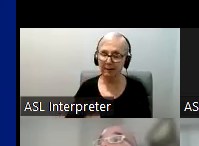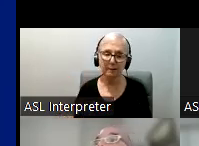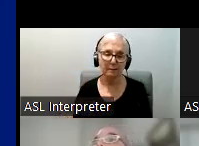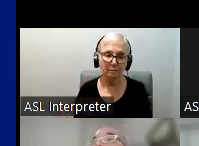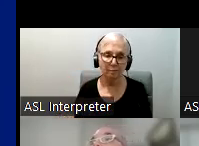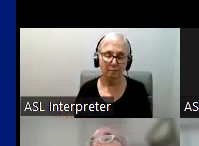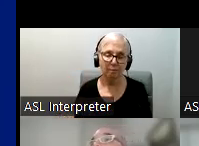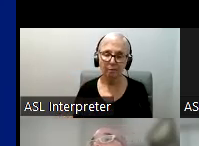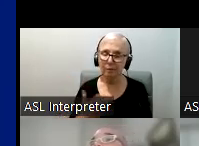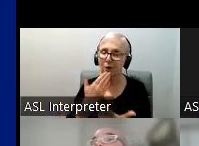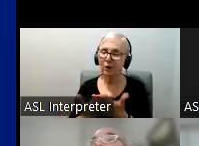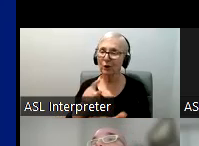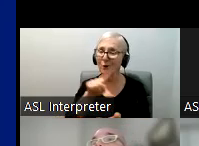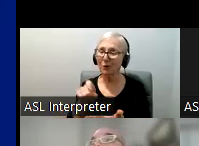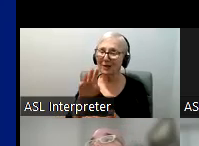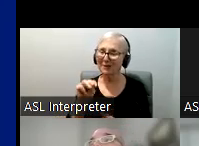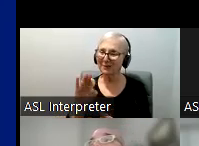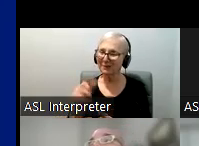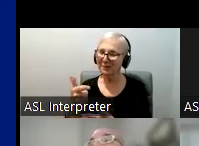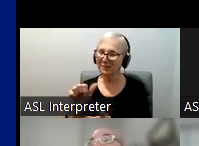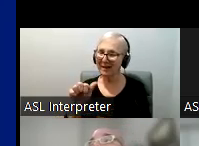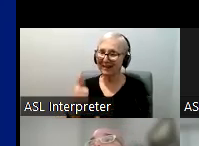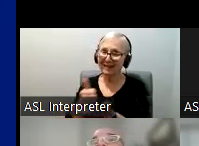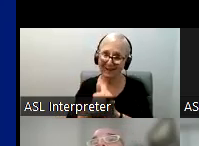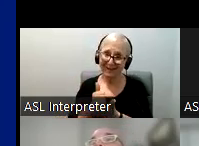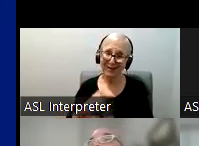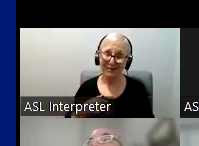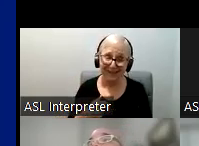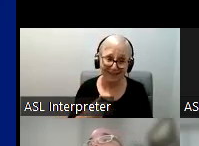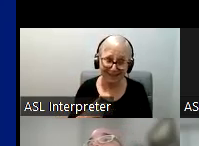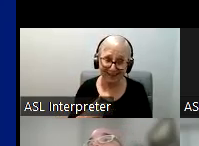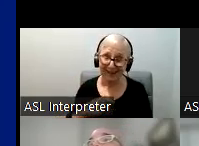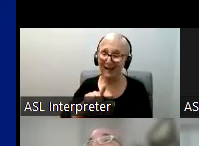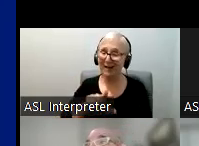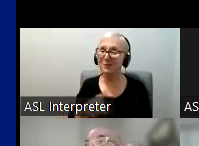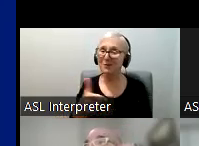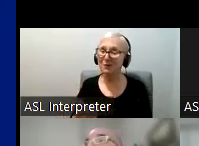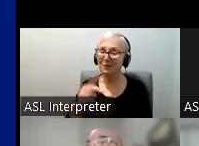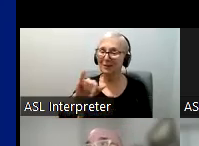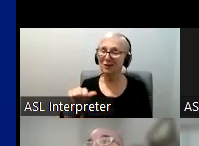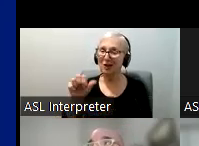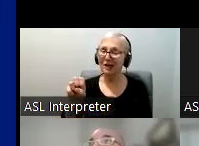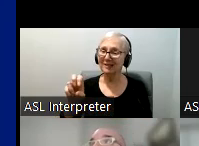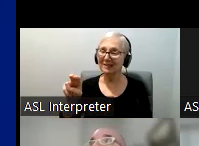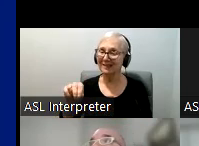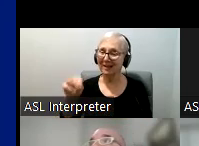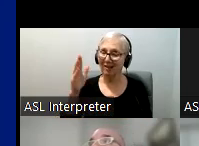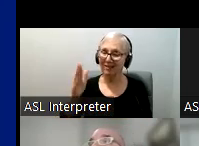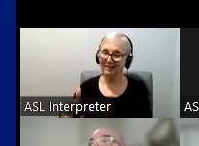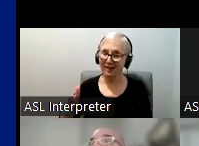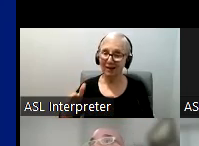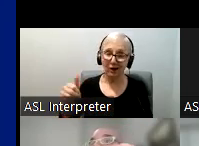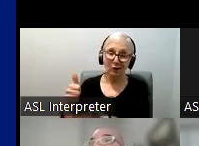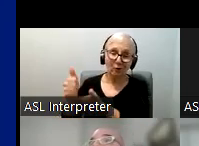Good question, Megan. Can you help me with this one? Yes, Technical difficulties. I'm messaging Jason on the side. Jason, are you